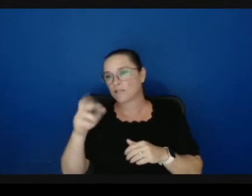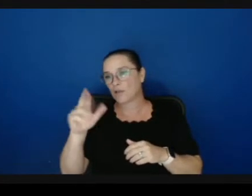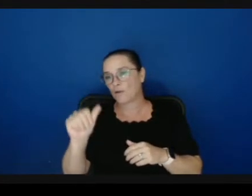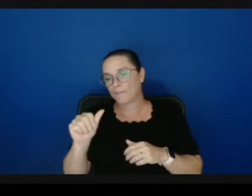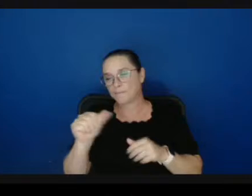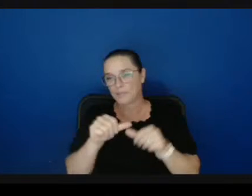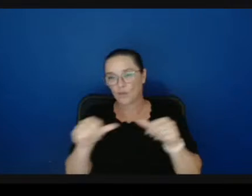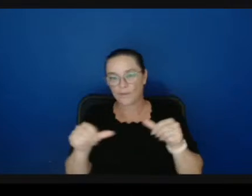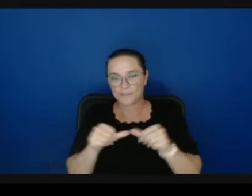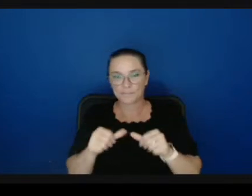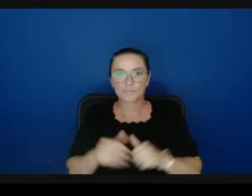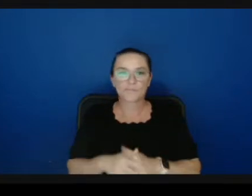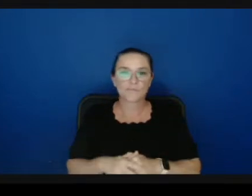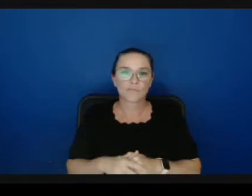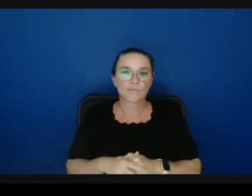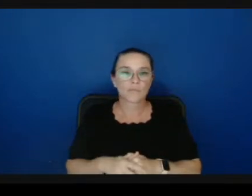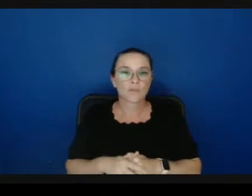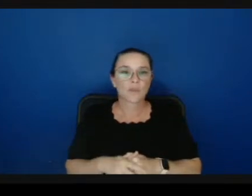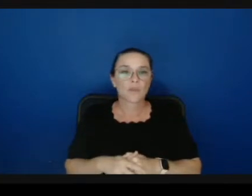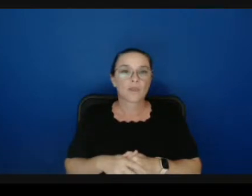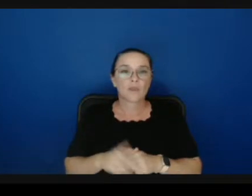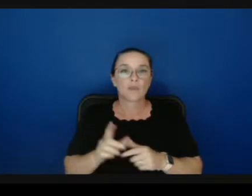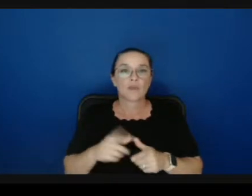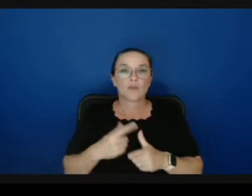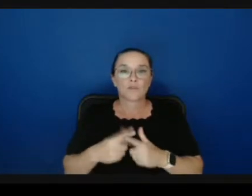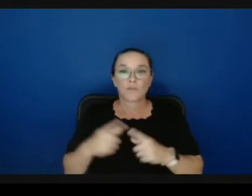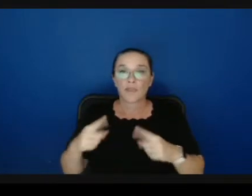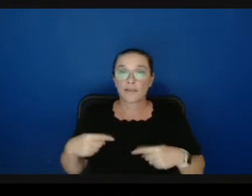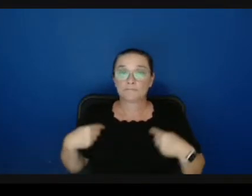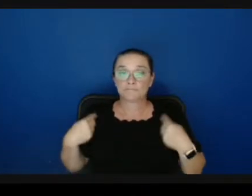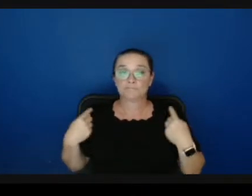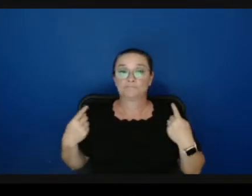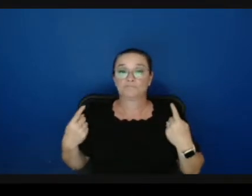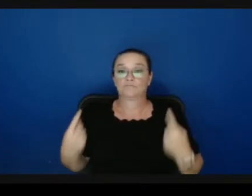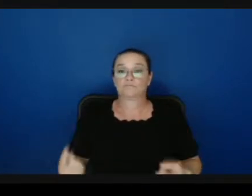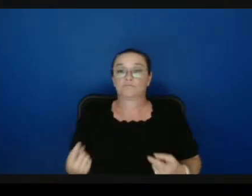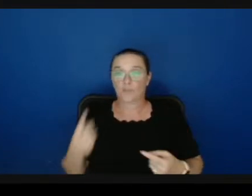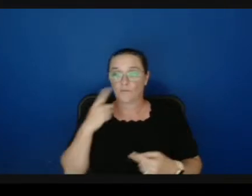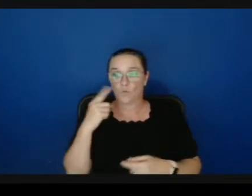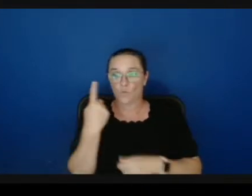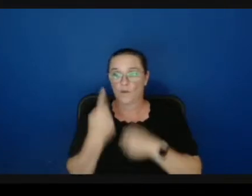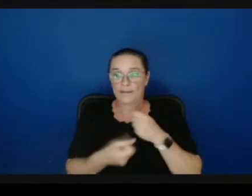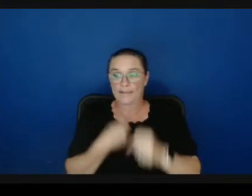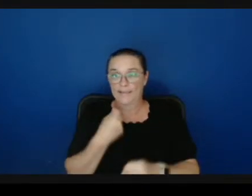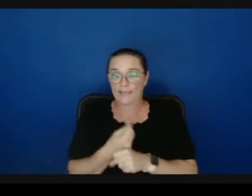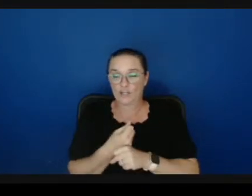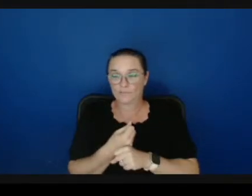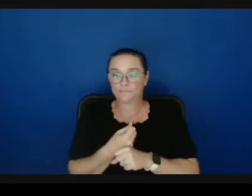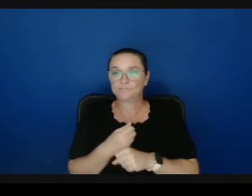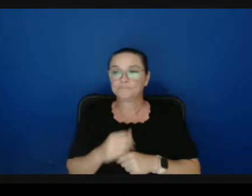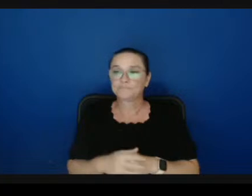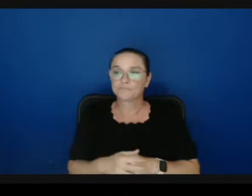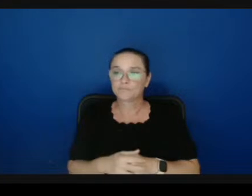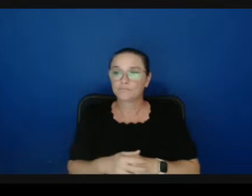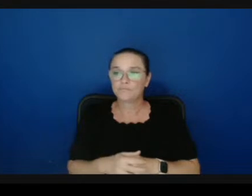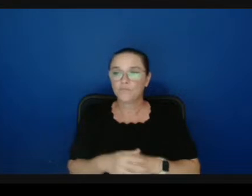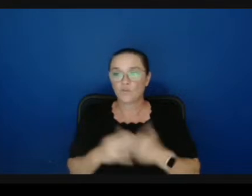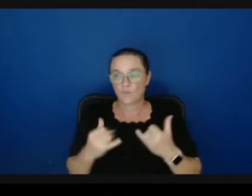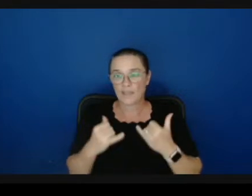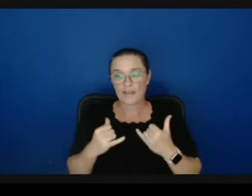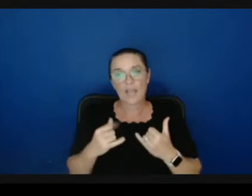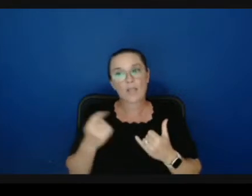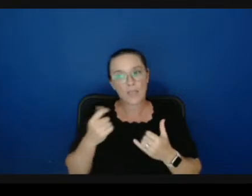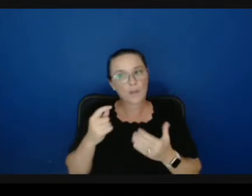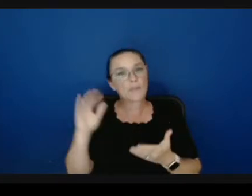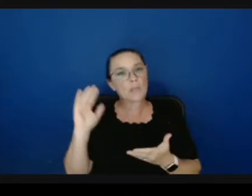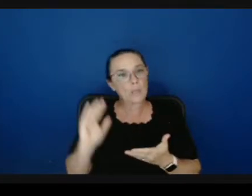Zooming out to look at earthquakes per week over the last year. And here's our week that we are in right now. You see we're coming in a little bit low. So this week is actually